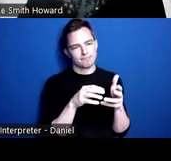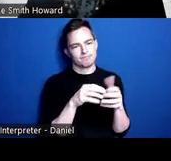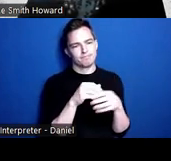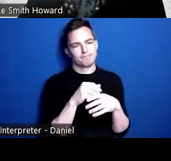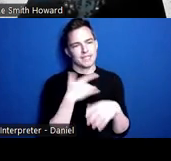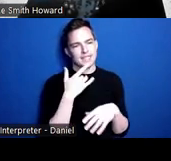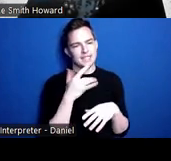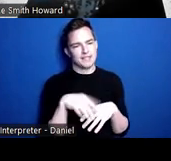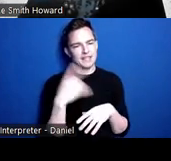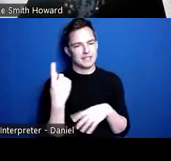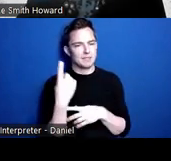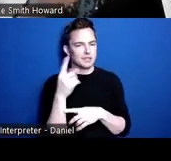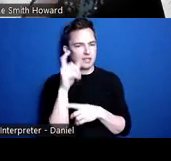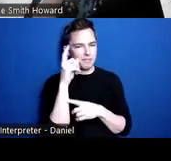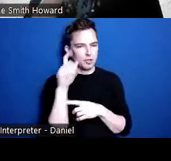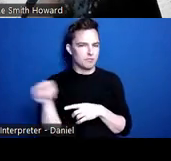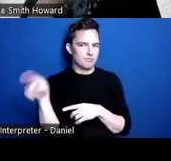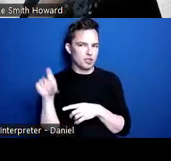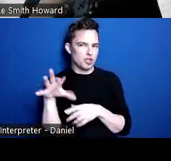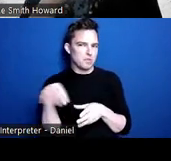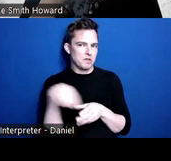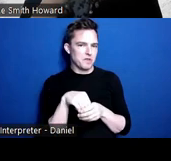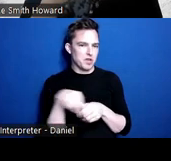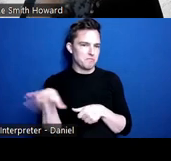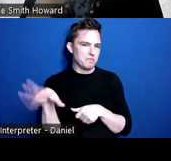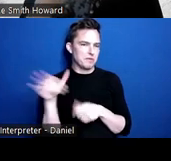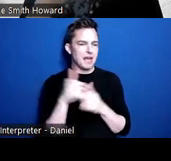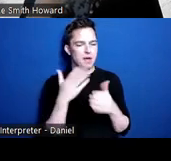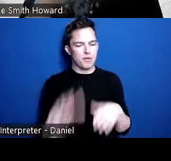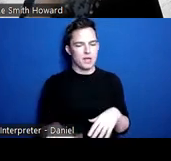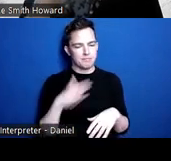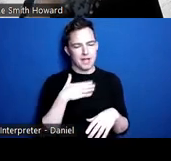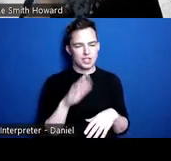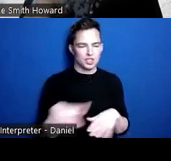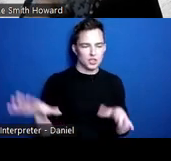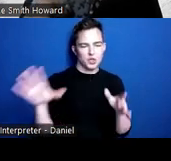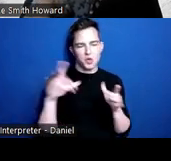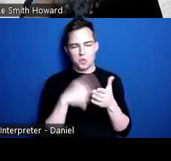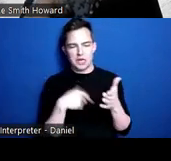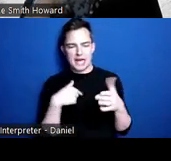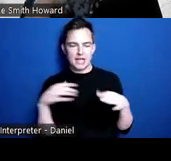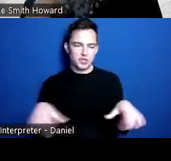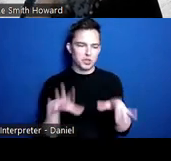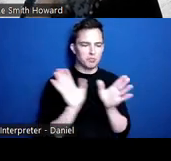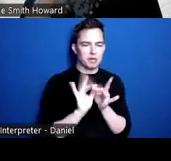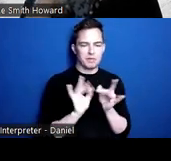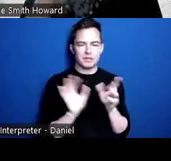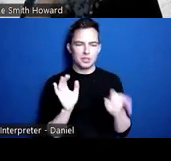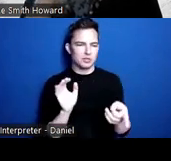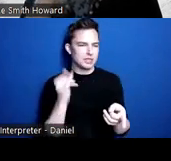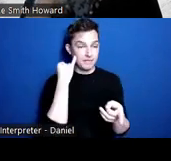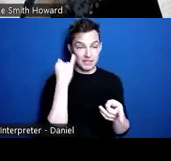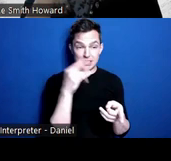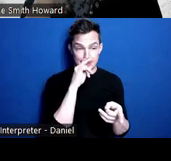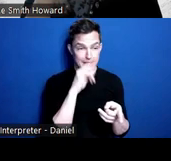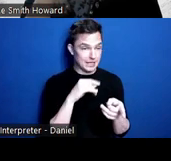that's something the government should not be involved in, and how I raise my children and what I do. And if it's a